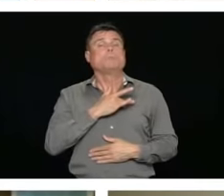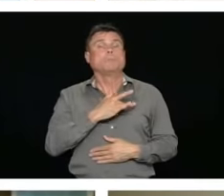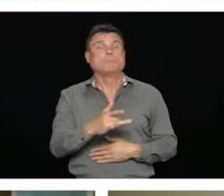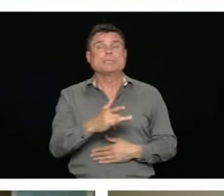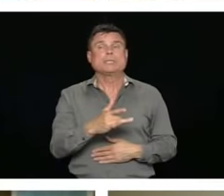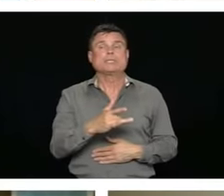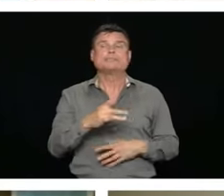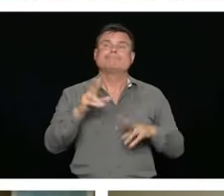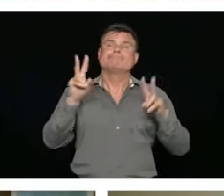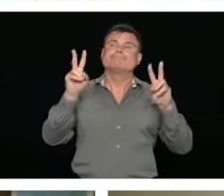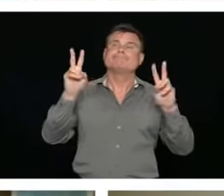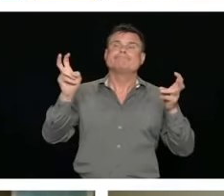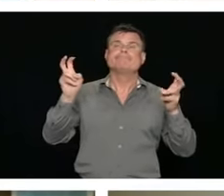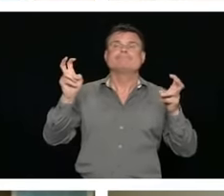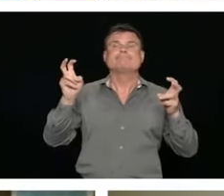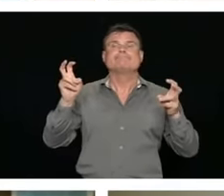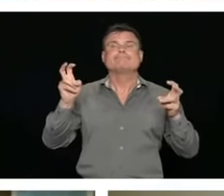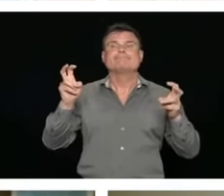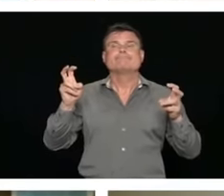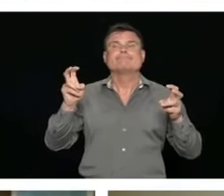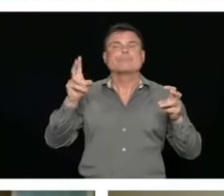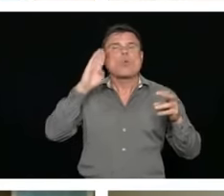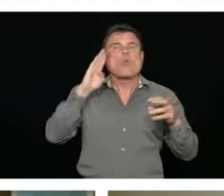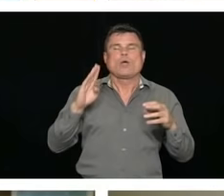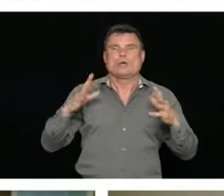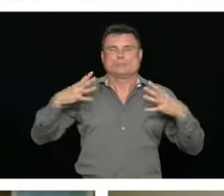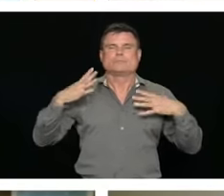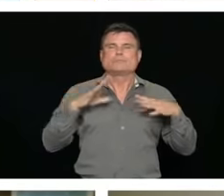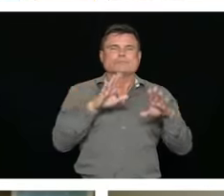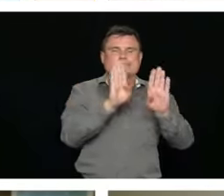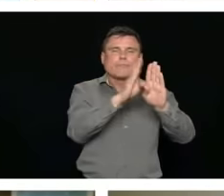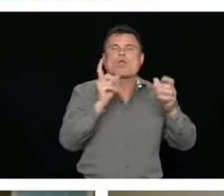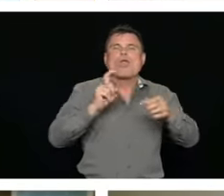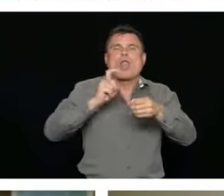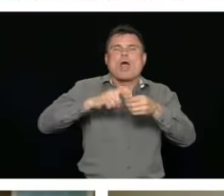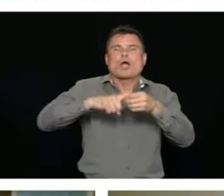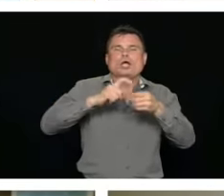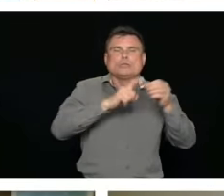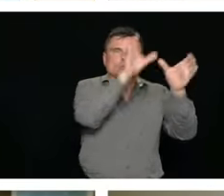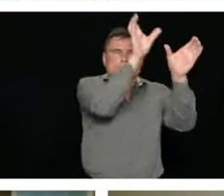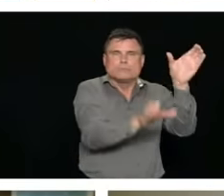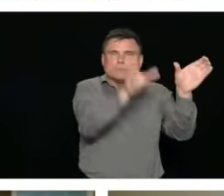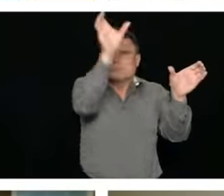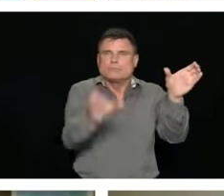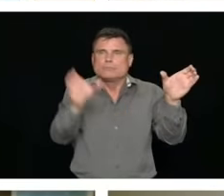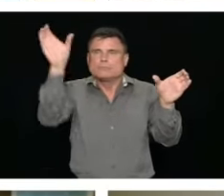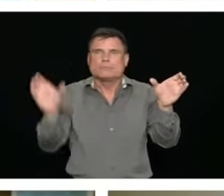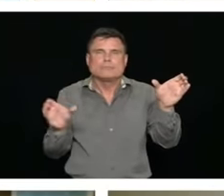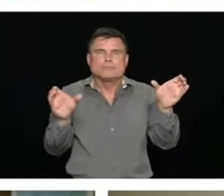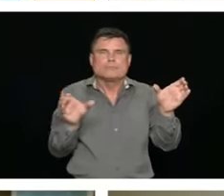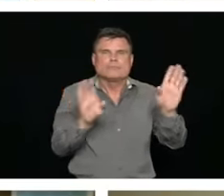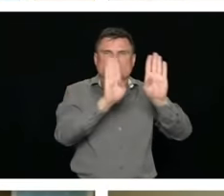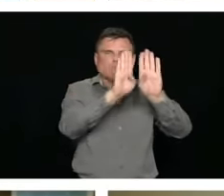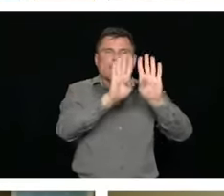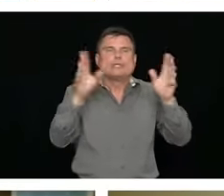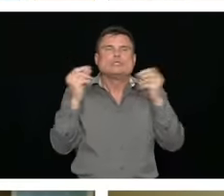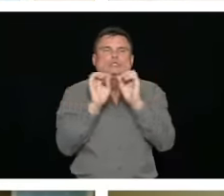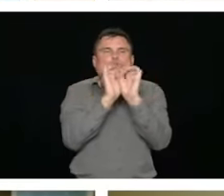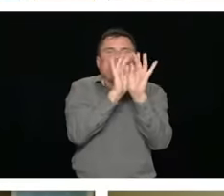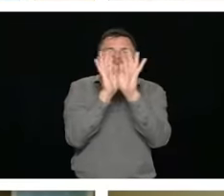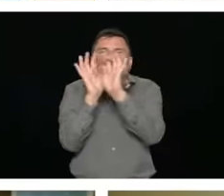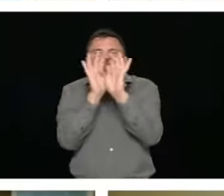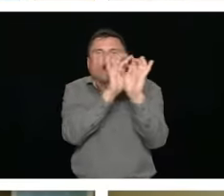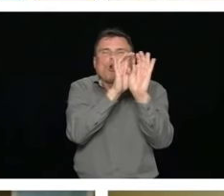school? And so that's a question I think, Dr. Cornelia, you might want to take up. Yeah, I